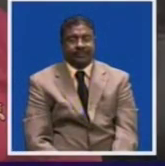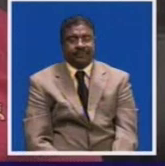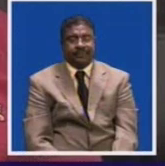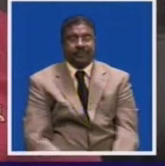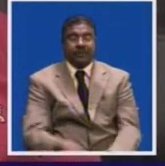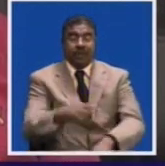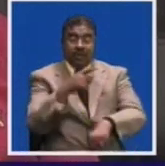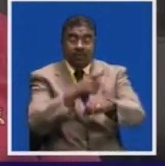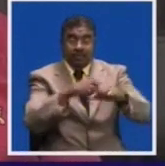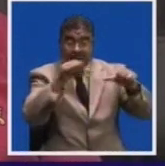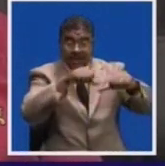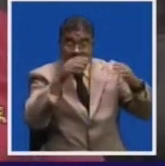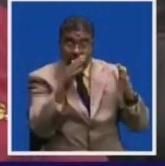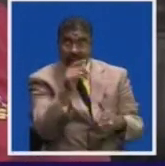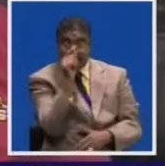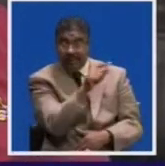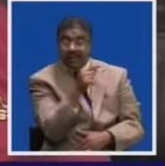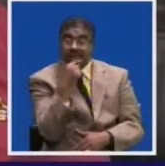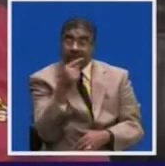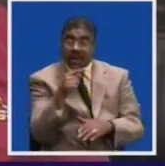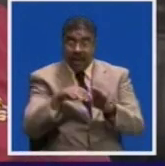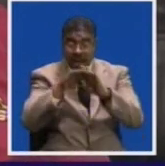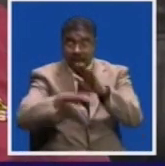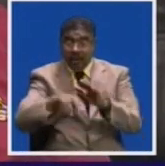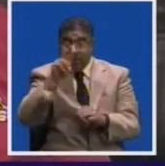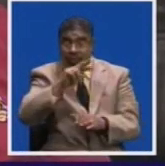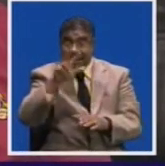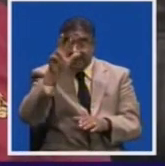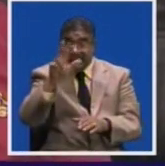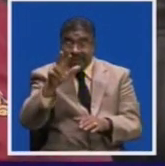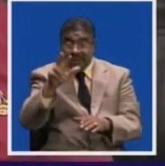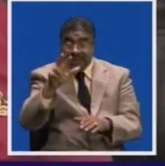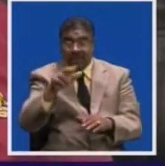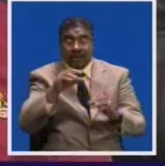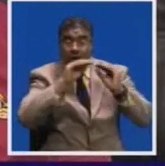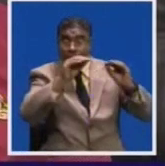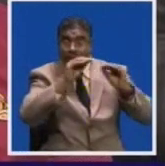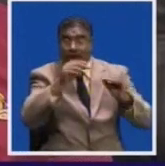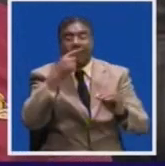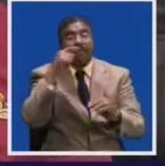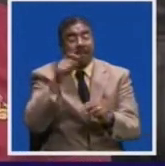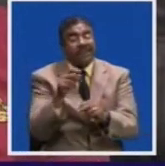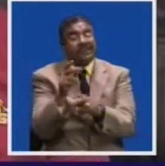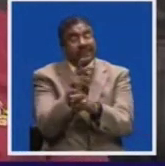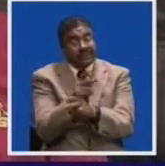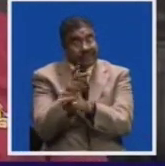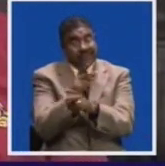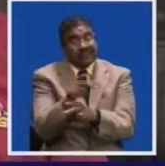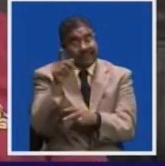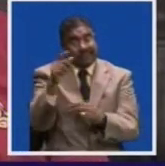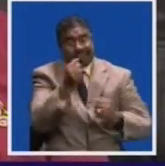And football analyst Ruben Kamanga has urged the under-23 national football team technical bench to improve the back line, which looked porous during